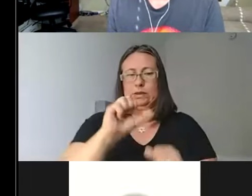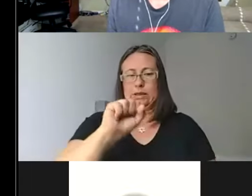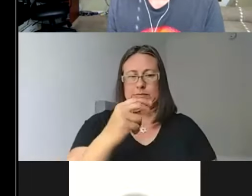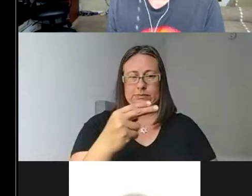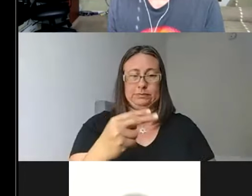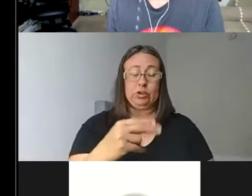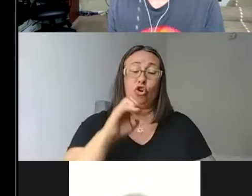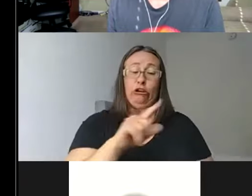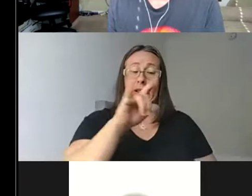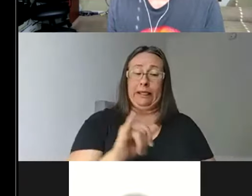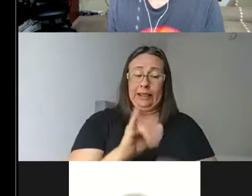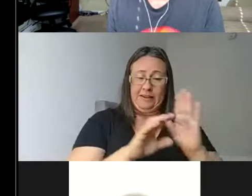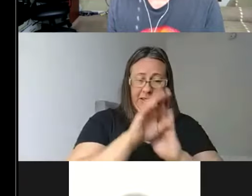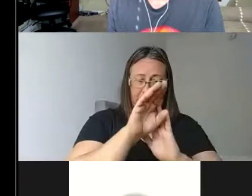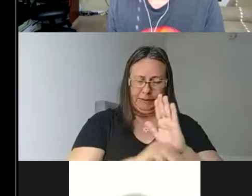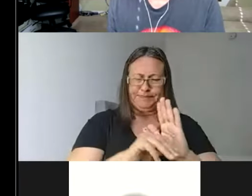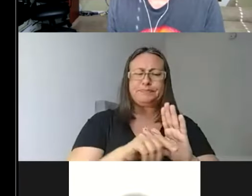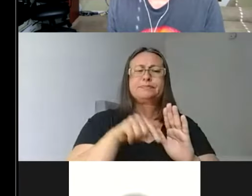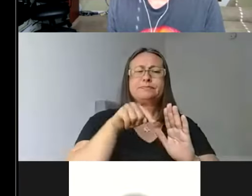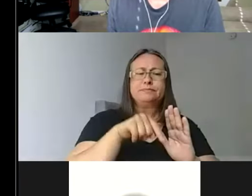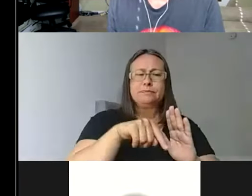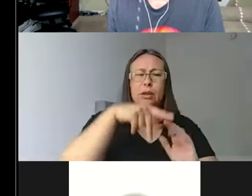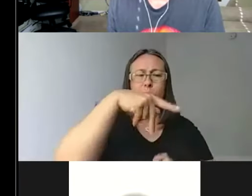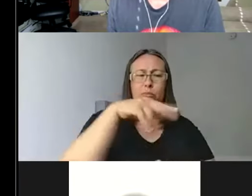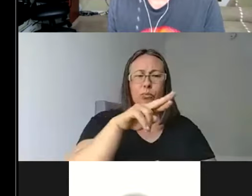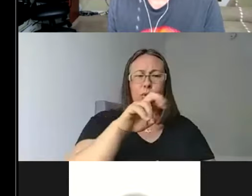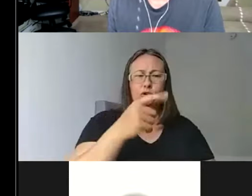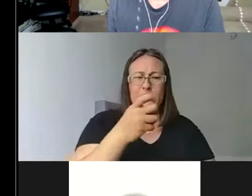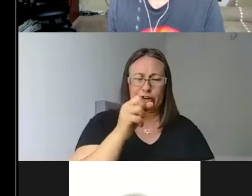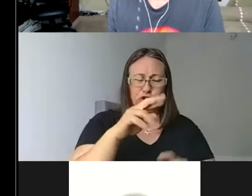in development, when these progenitors up here are making